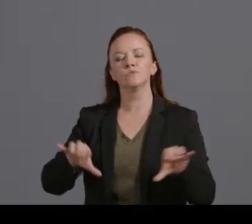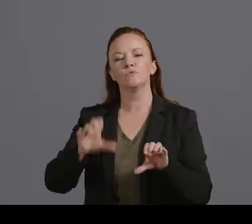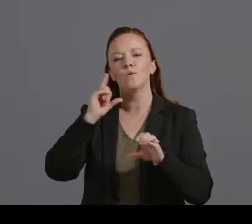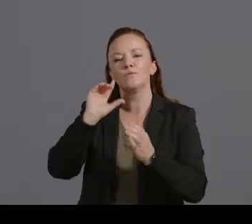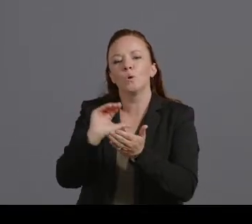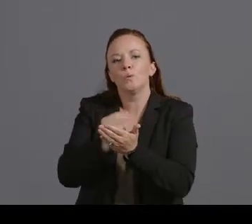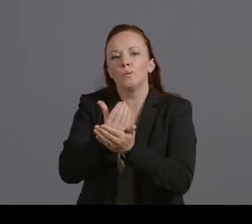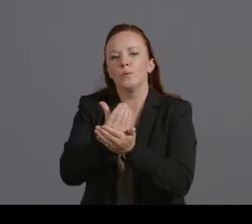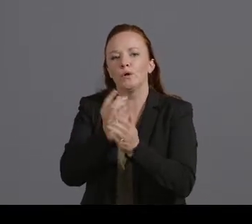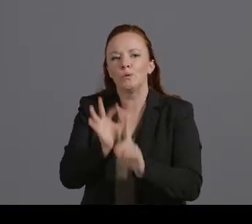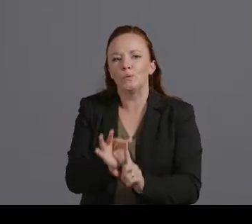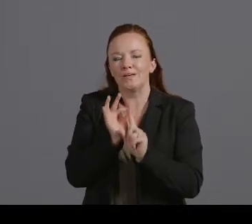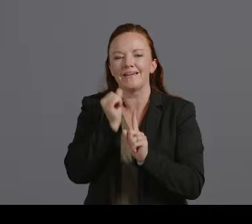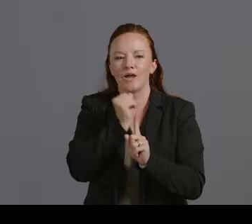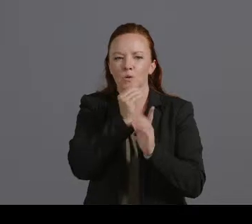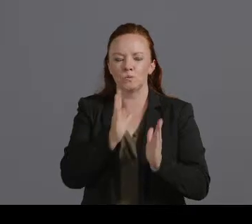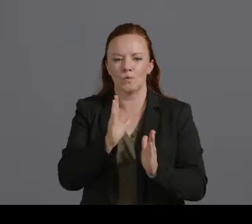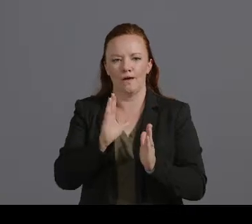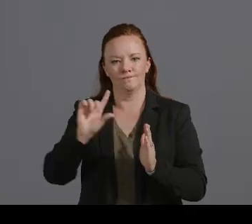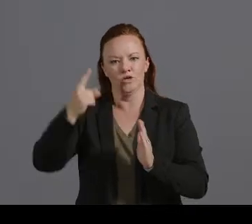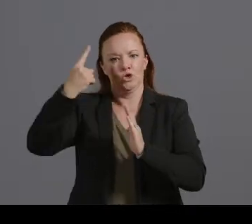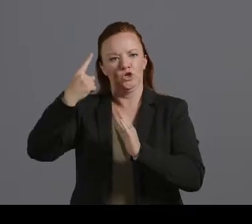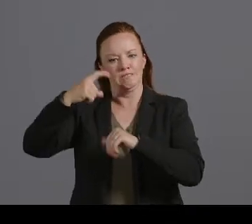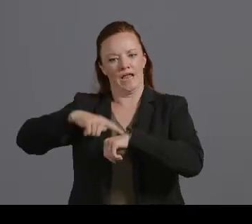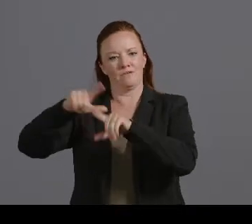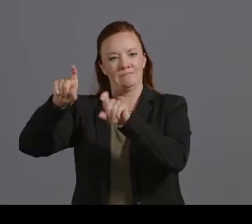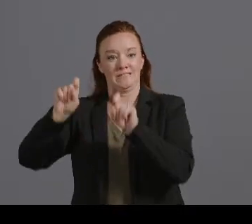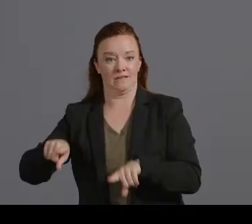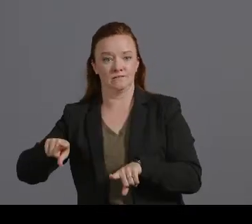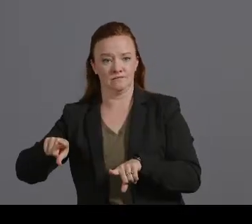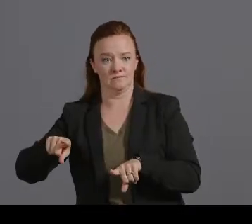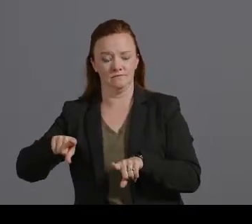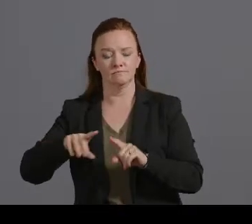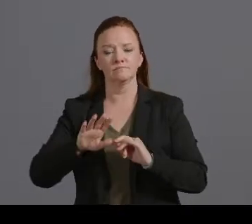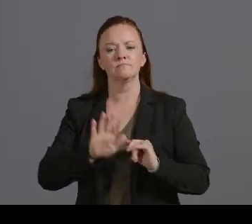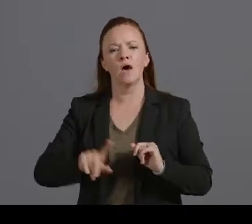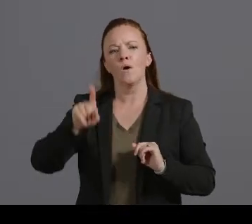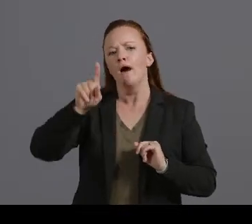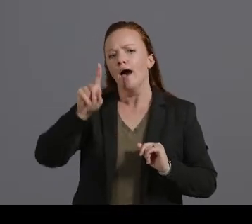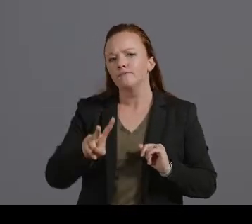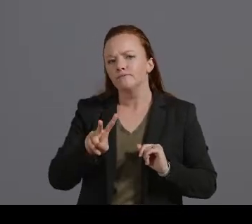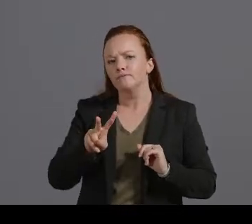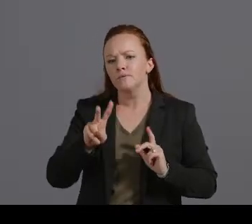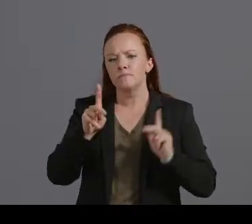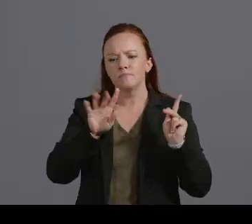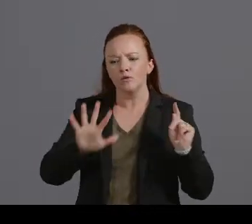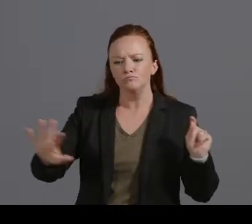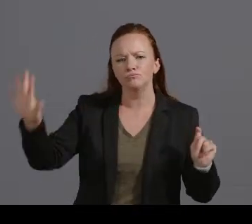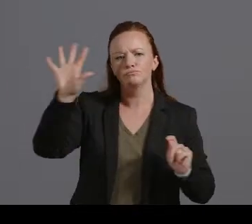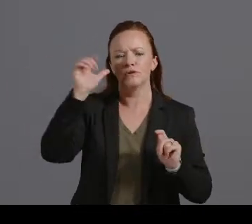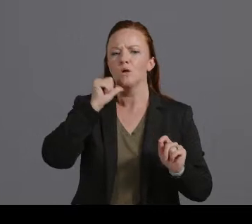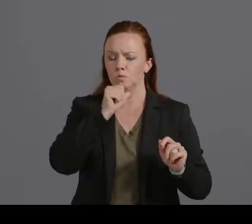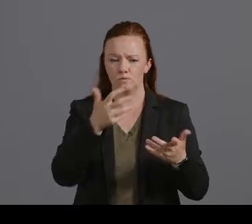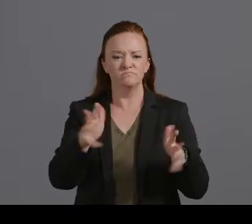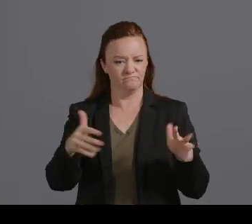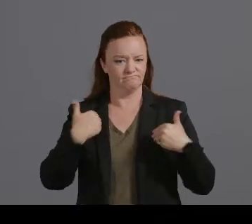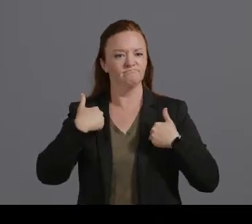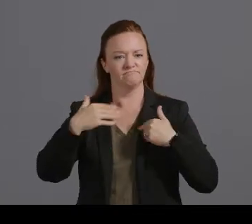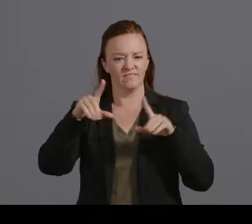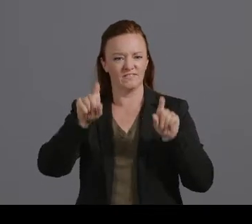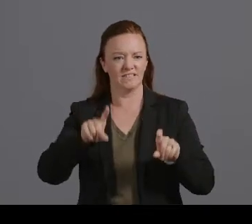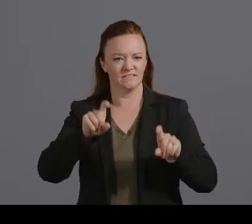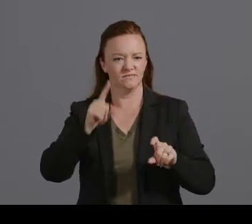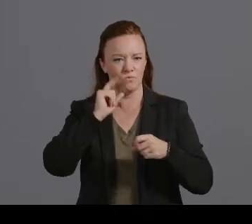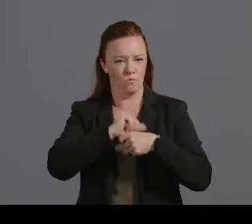to date about 3.7 million unique Arizonans, so about half of all Arizonans have had a COVID test. The light